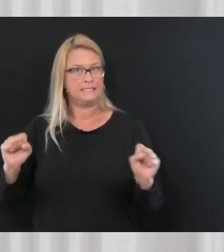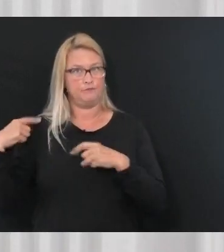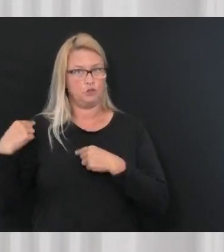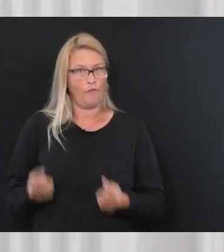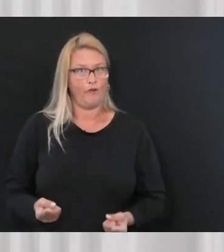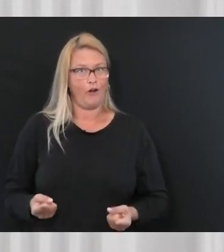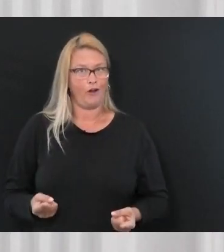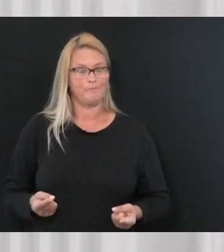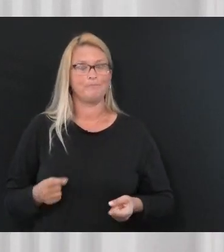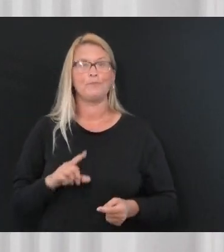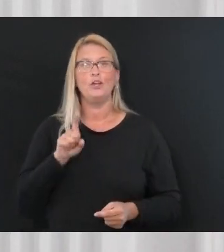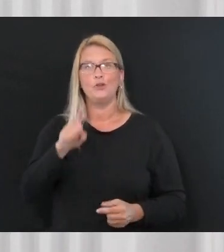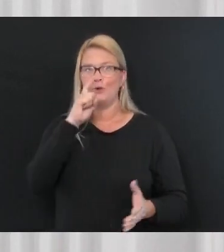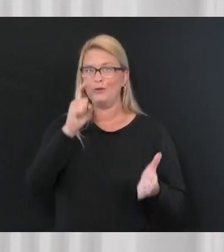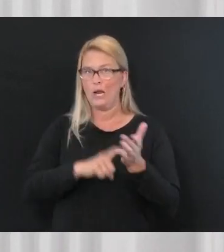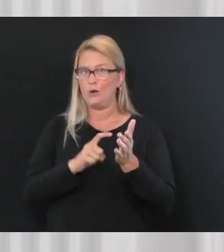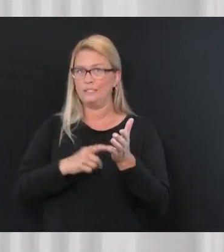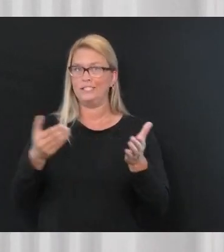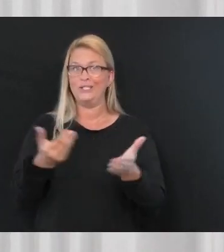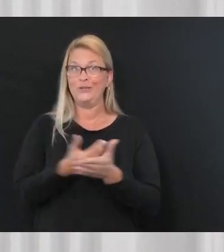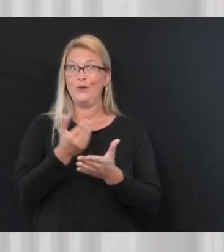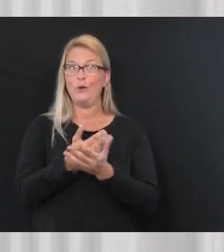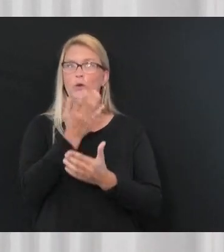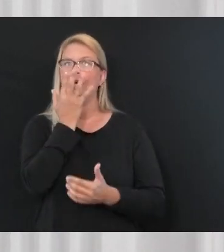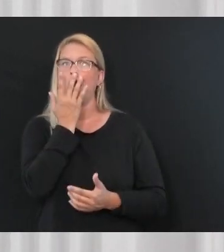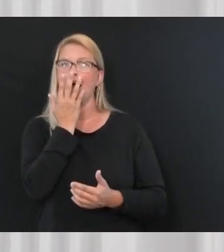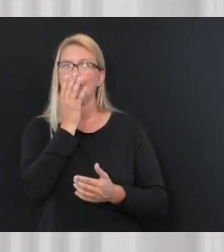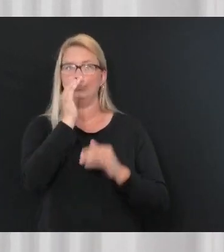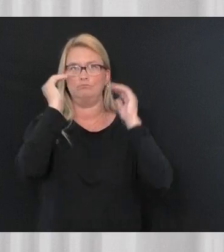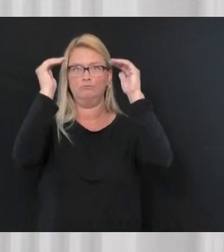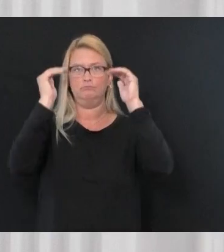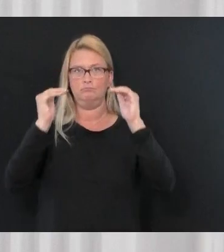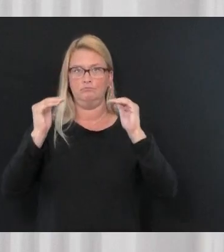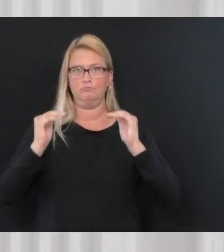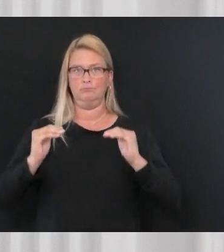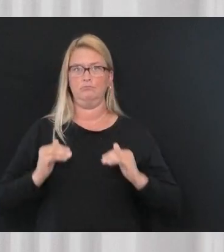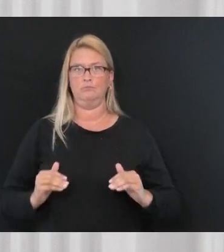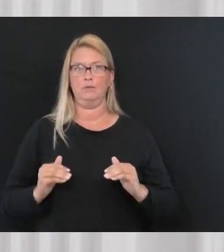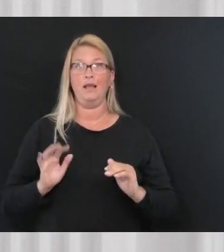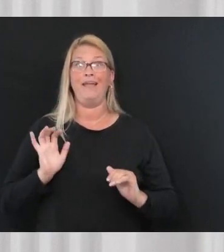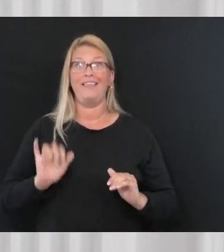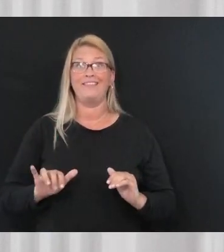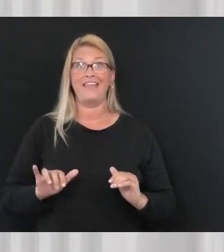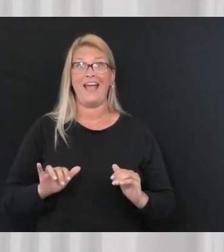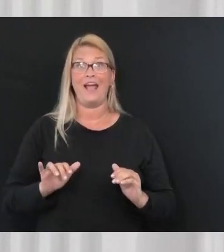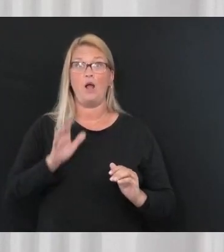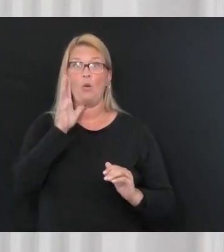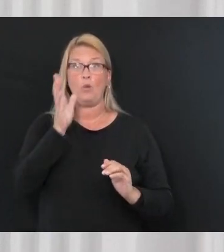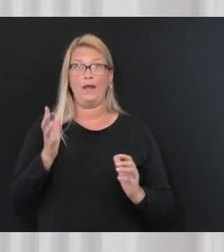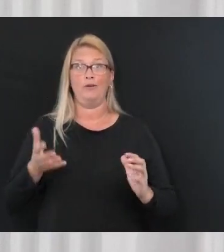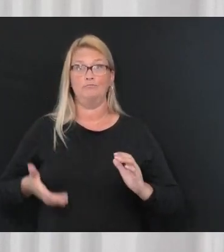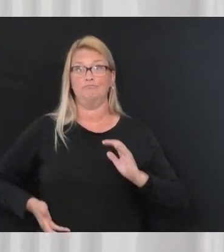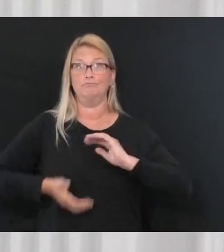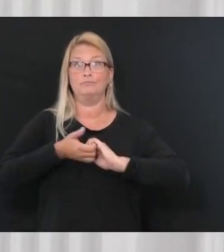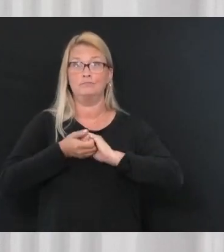As you notice that our color code works hand in hand with the color code for the schools.